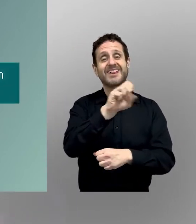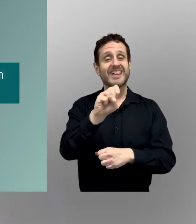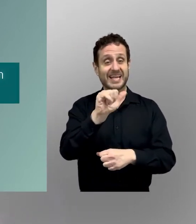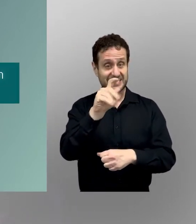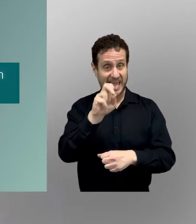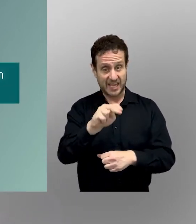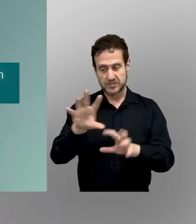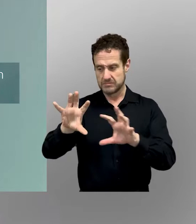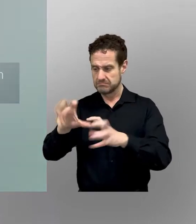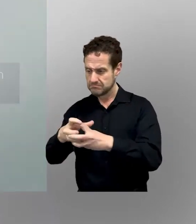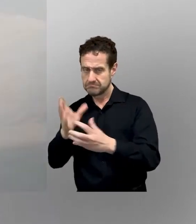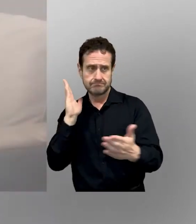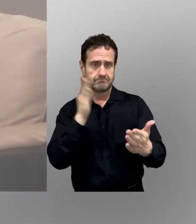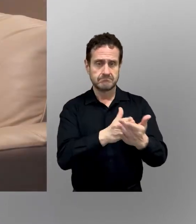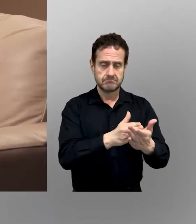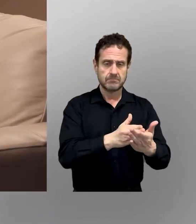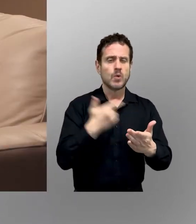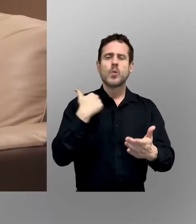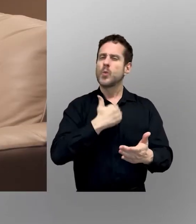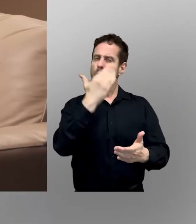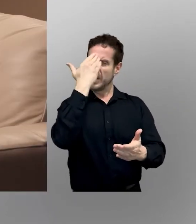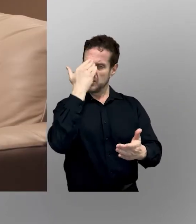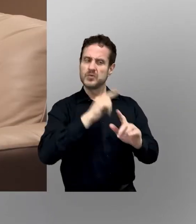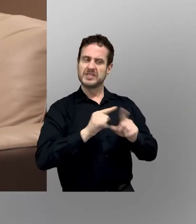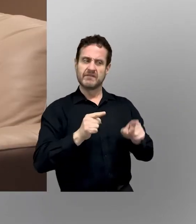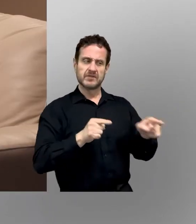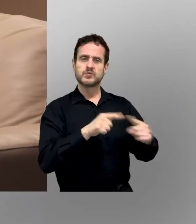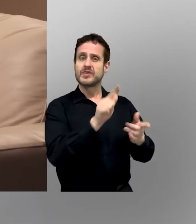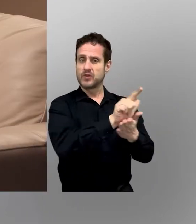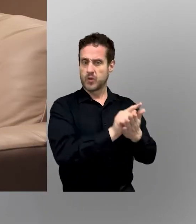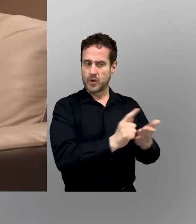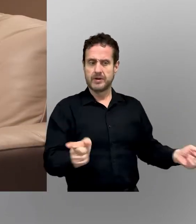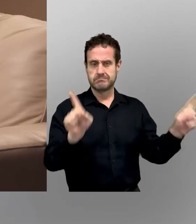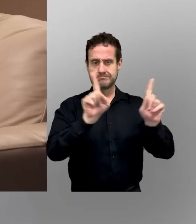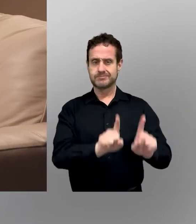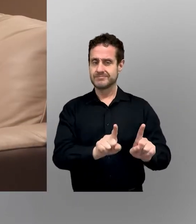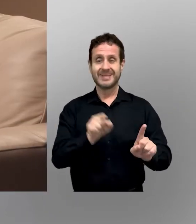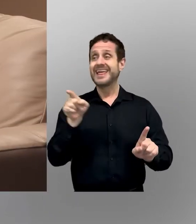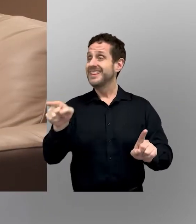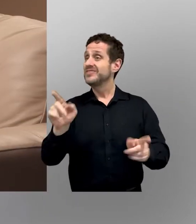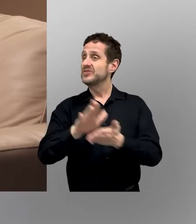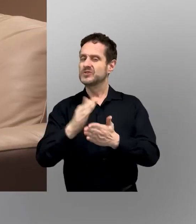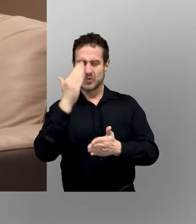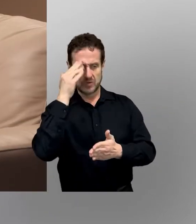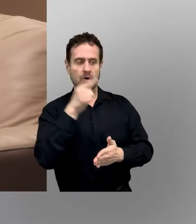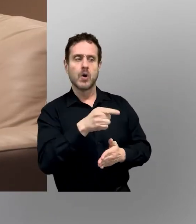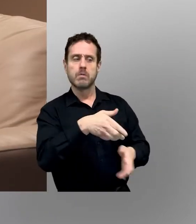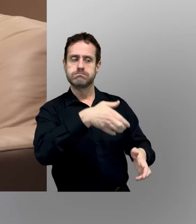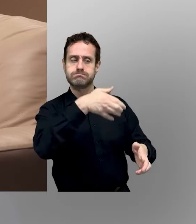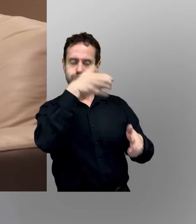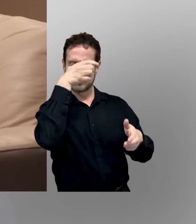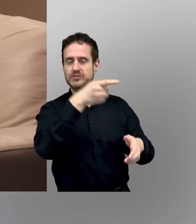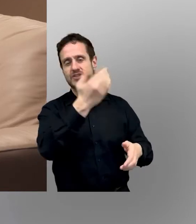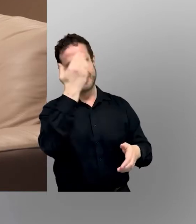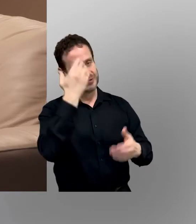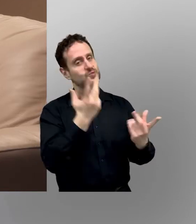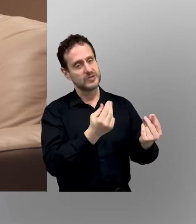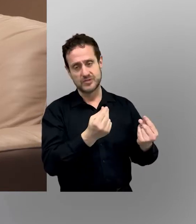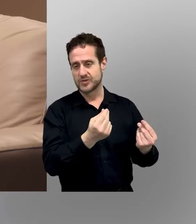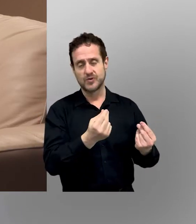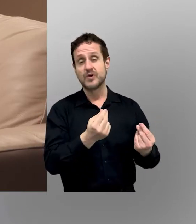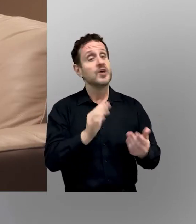work. You could tell the difference when she was there because they knew that she knew what she was talking about. So they couldn't just kind of like push